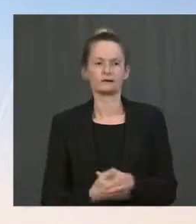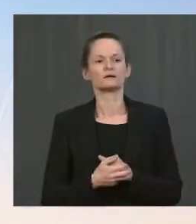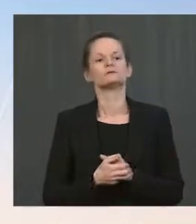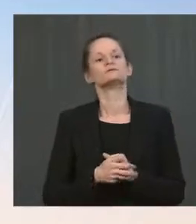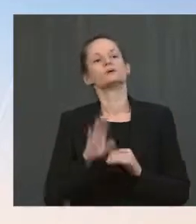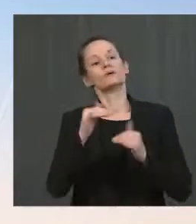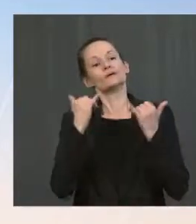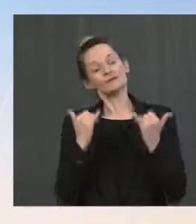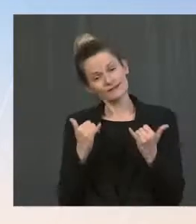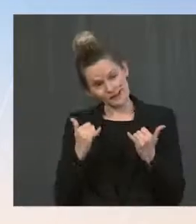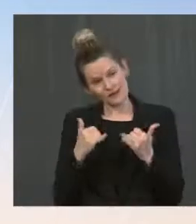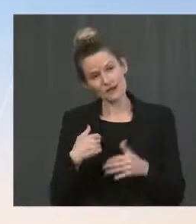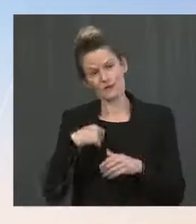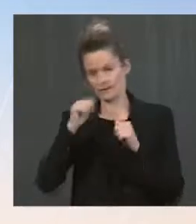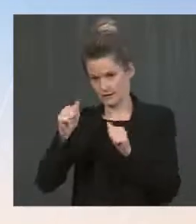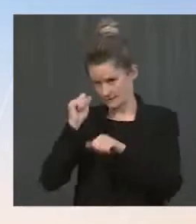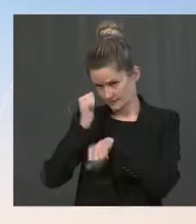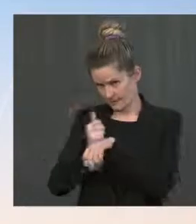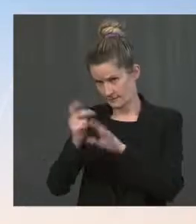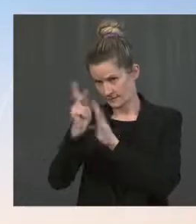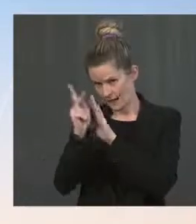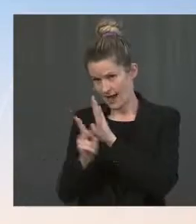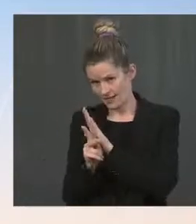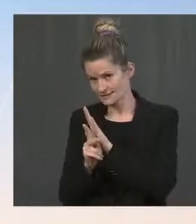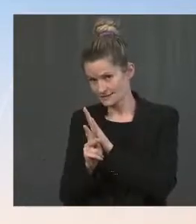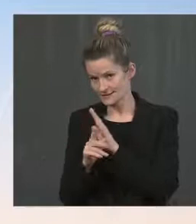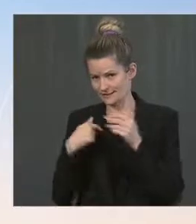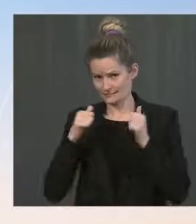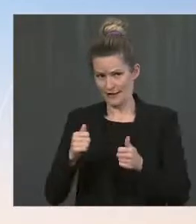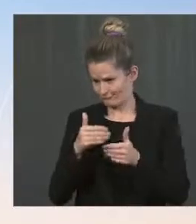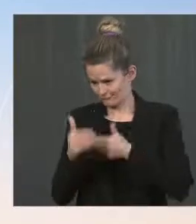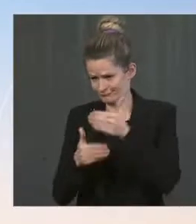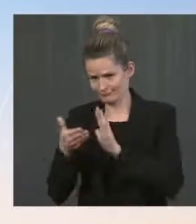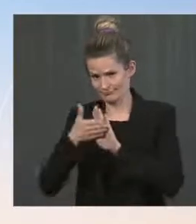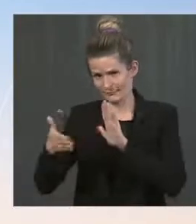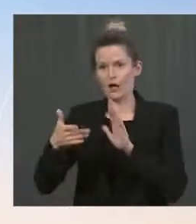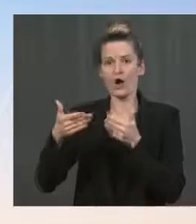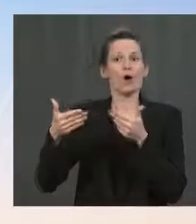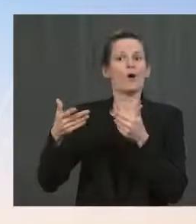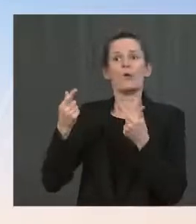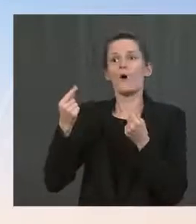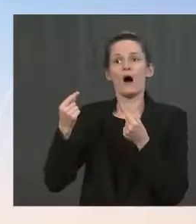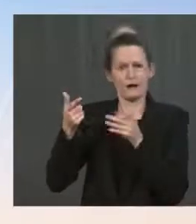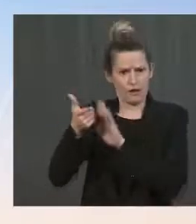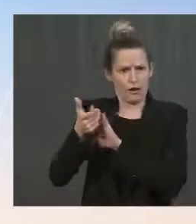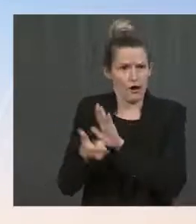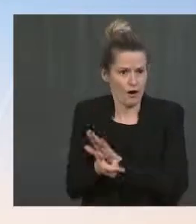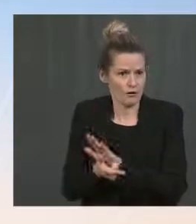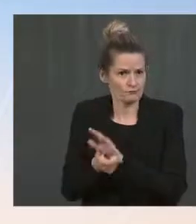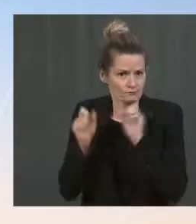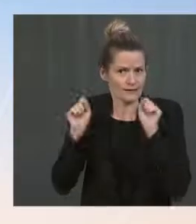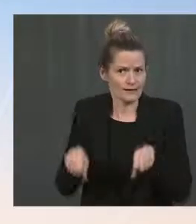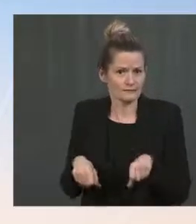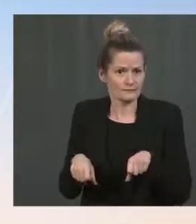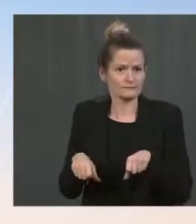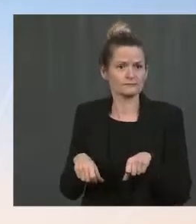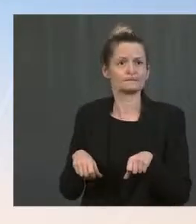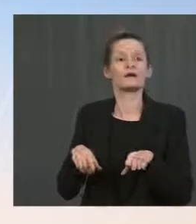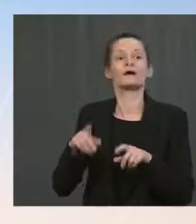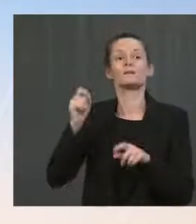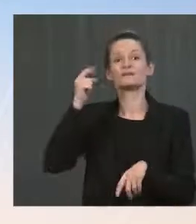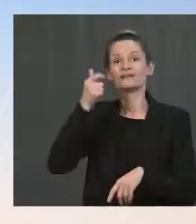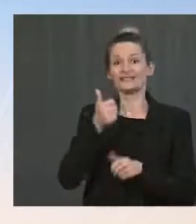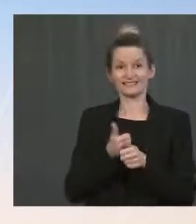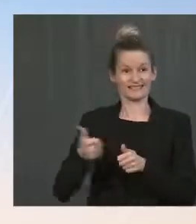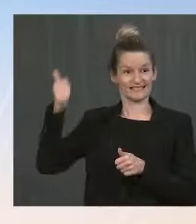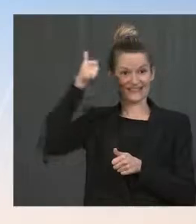underlying issue of concentration. So, for example, the investment that Secretary Vilsack was talking about in encouraging more entrants, more small and new entrants